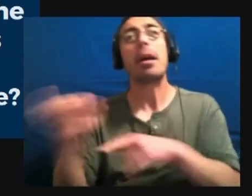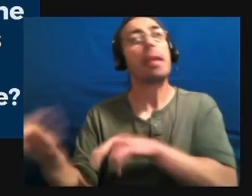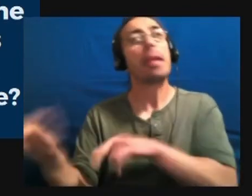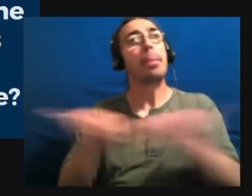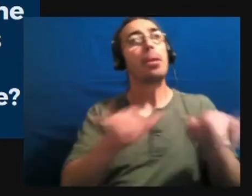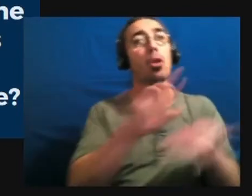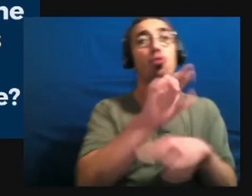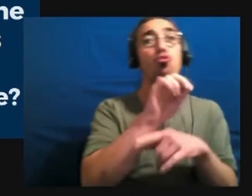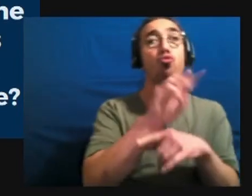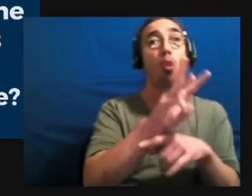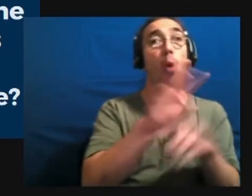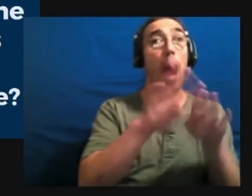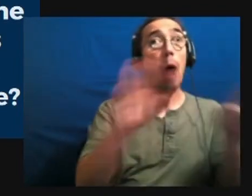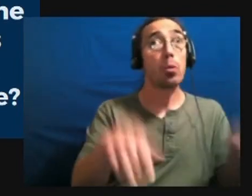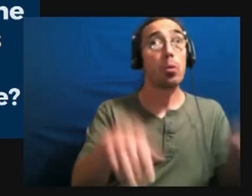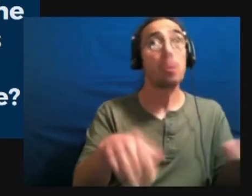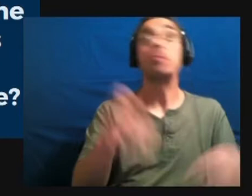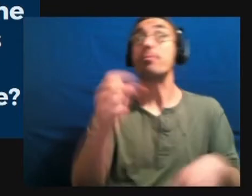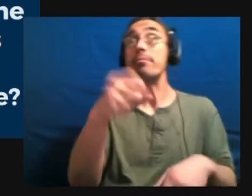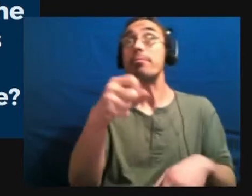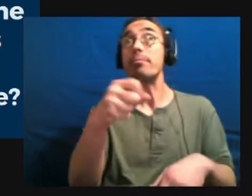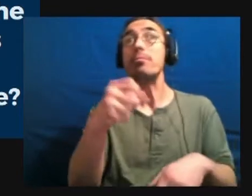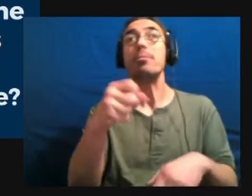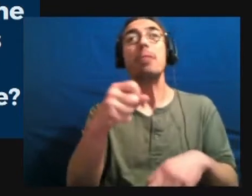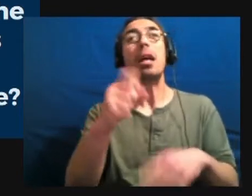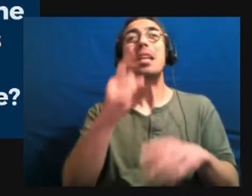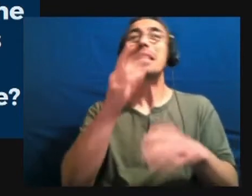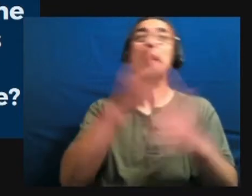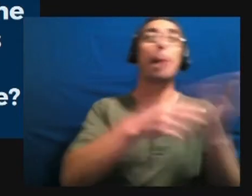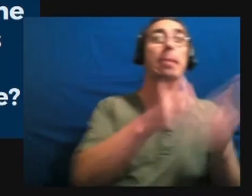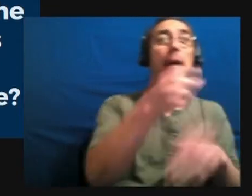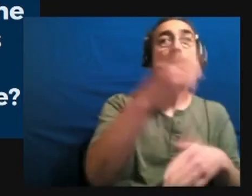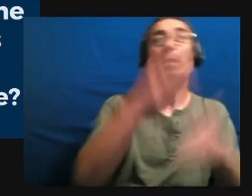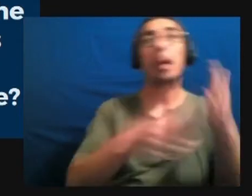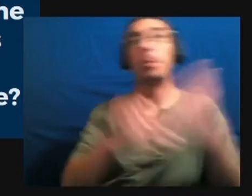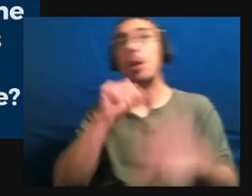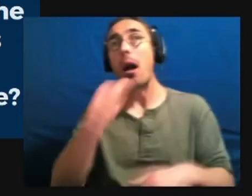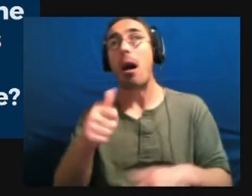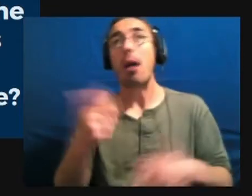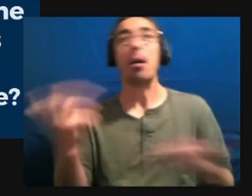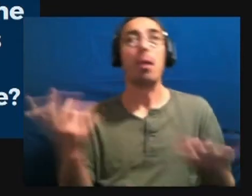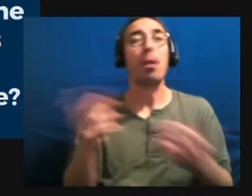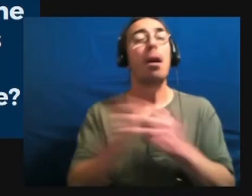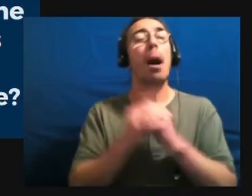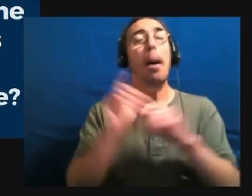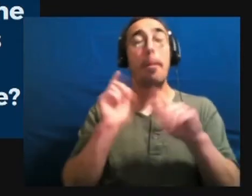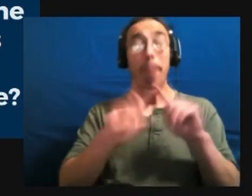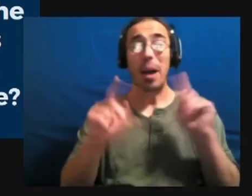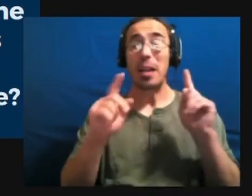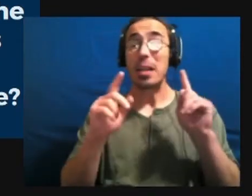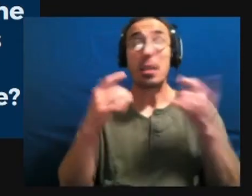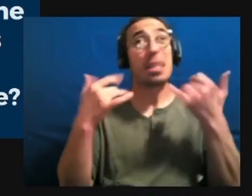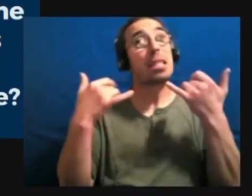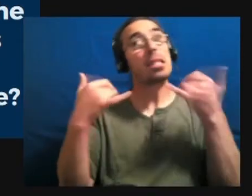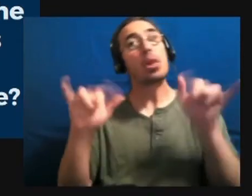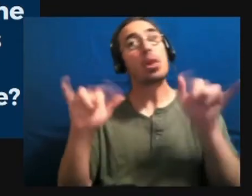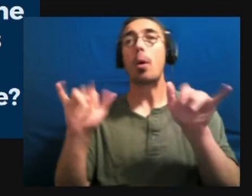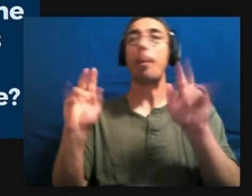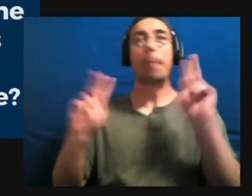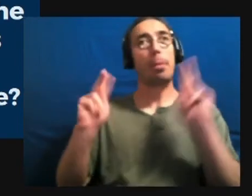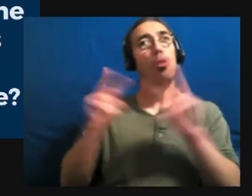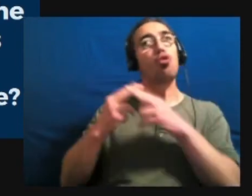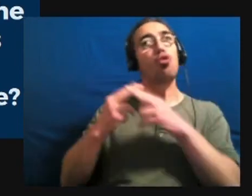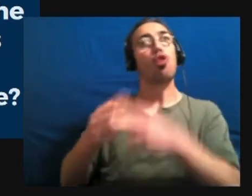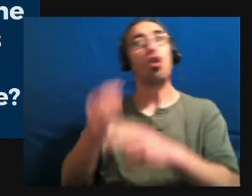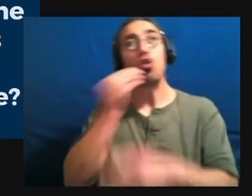Yes, some of them, and no, some not. Is this still a home? Well, for people who live in